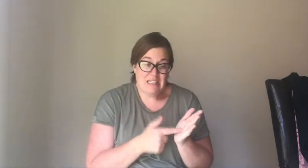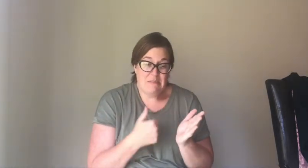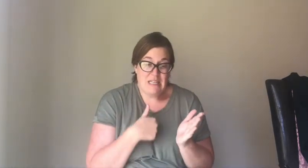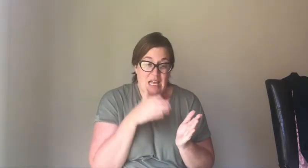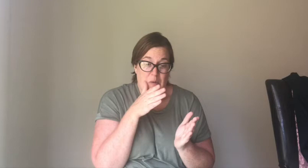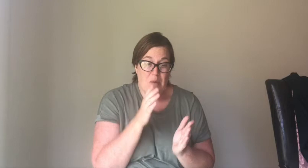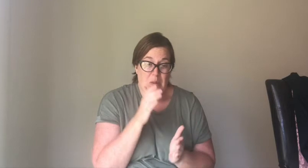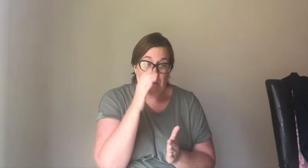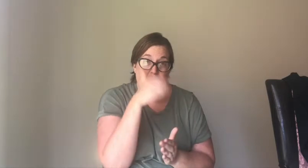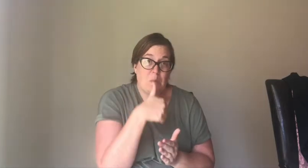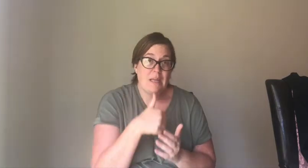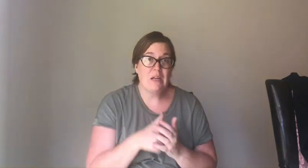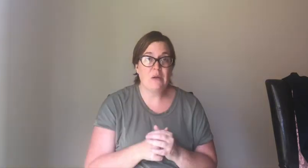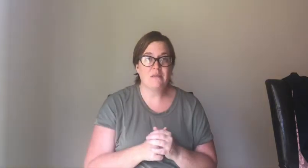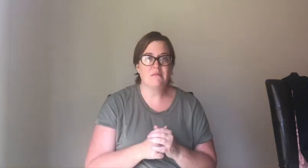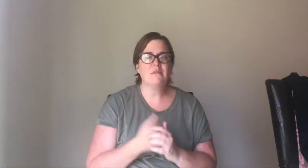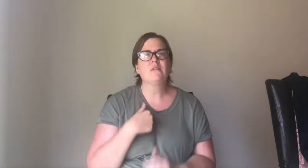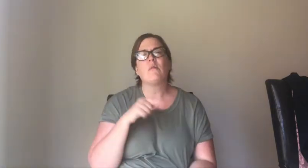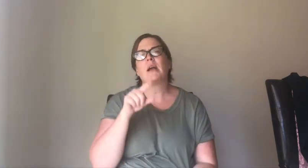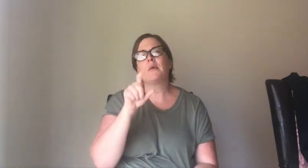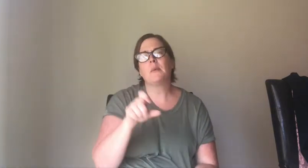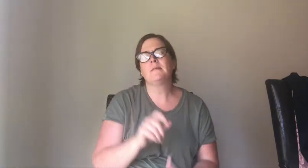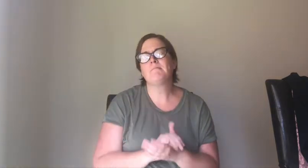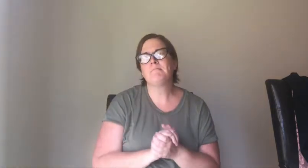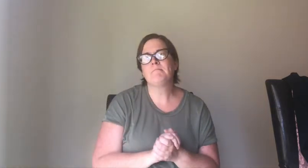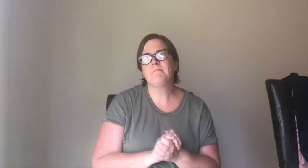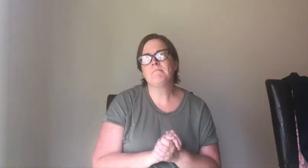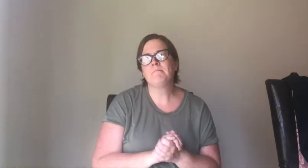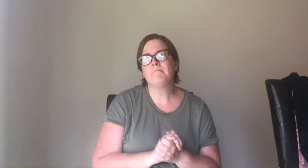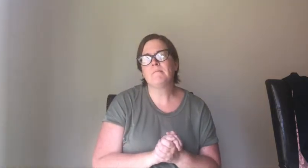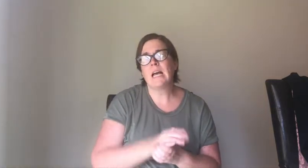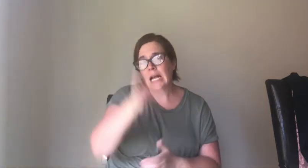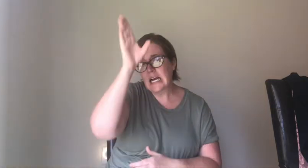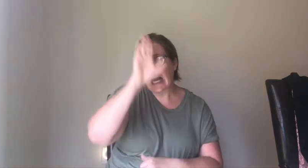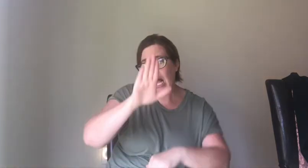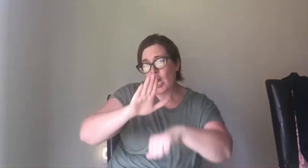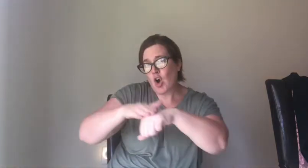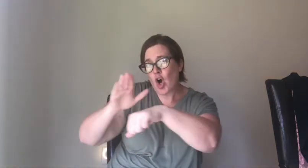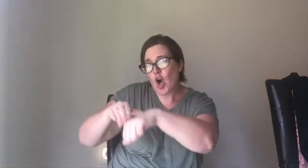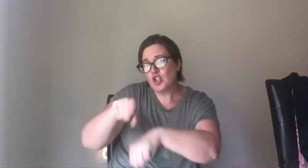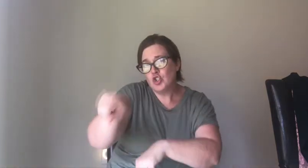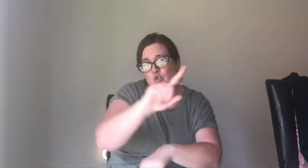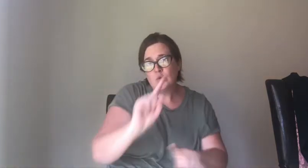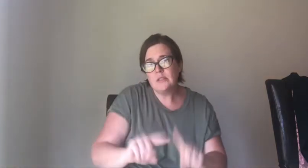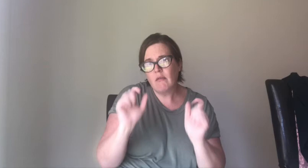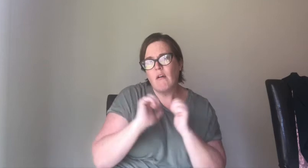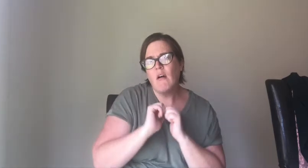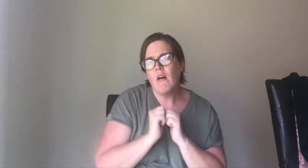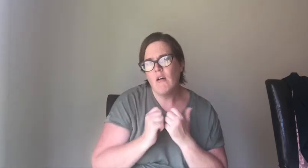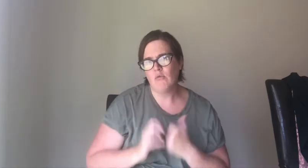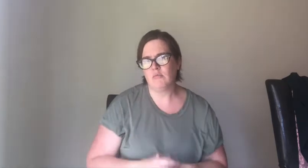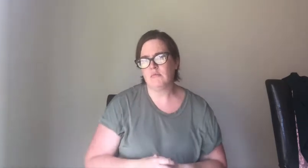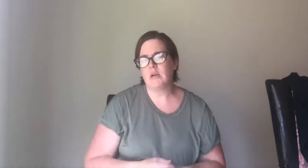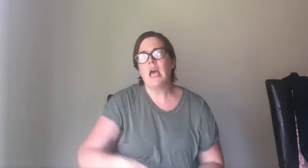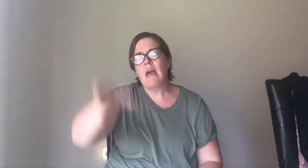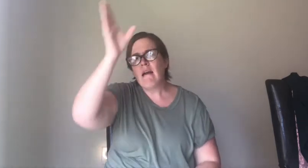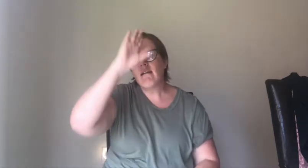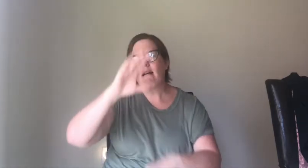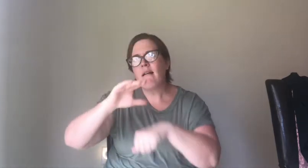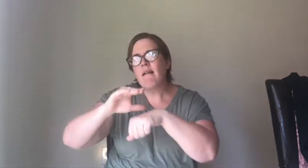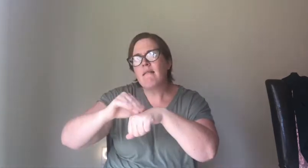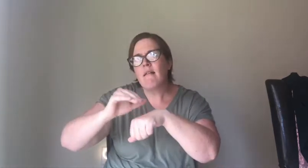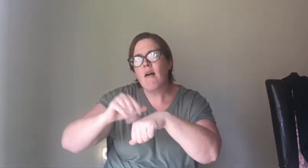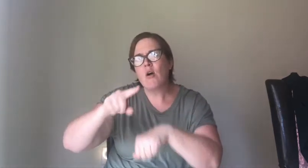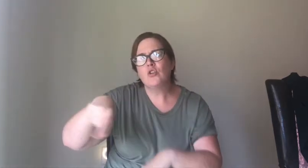be compartmentalized into the things that the world and the media wants to compartmentalize you into the categories it wants us to fit